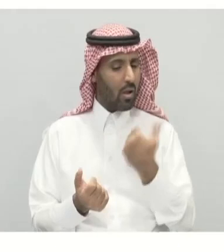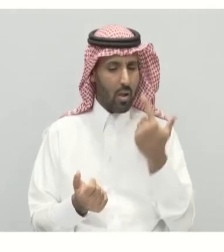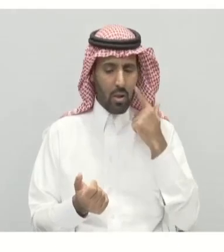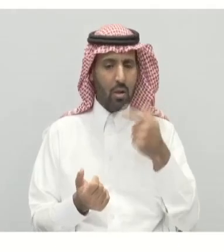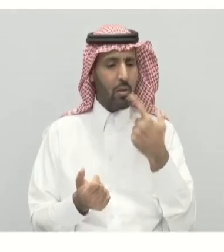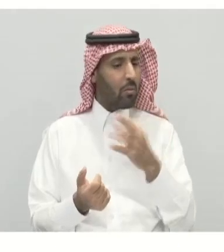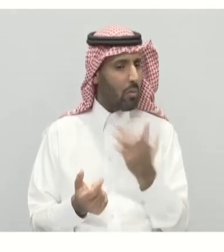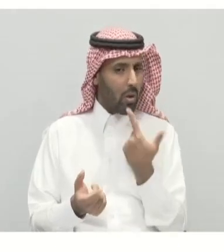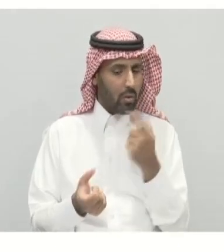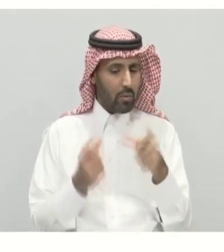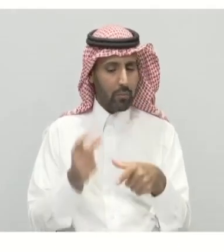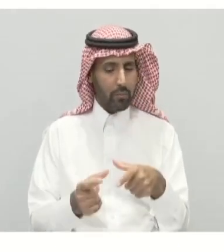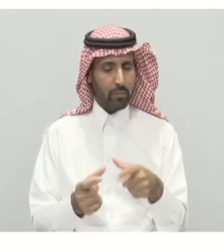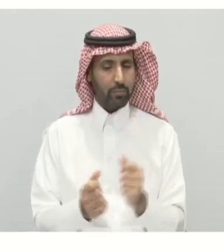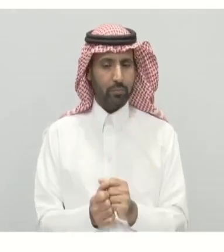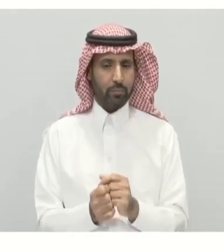to say to them anymore.